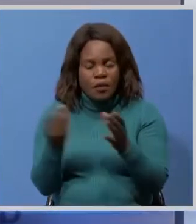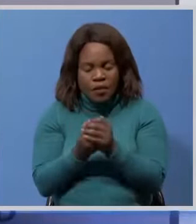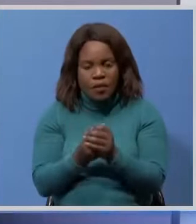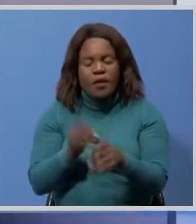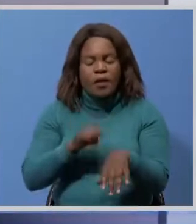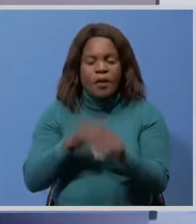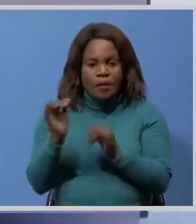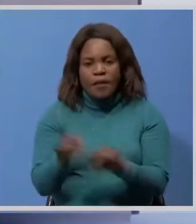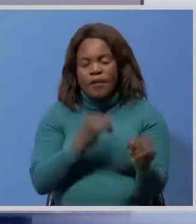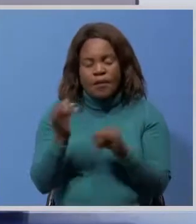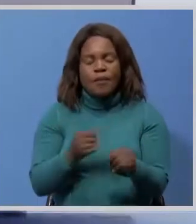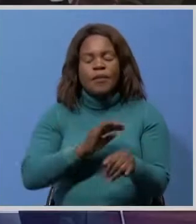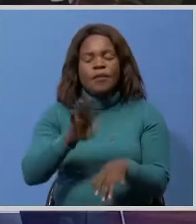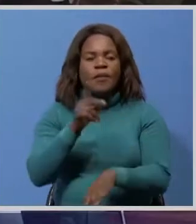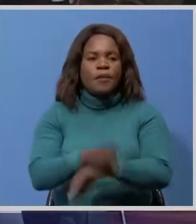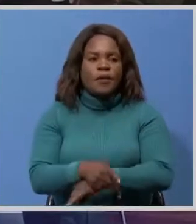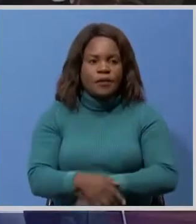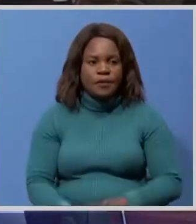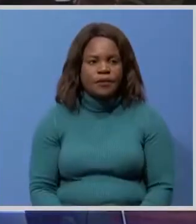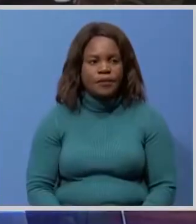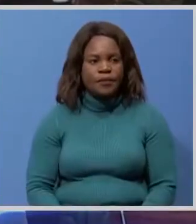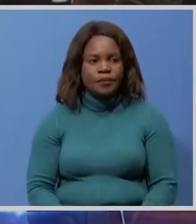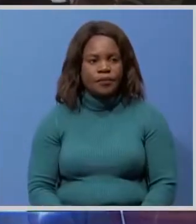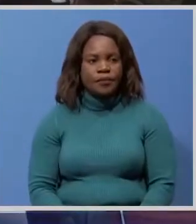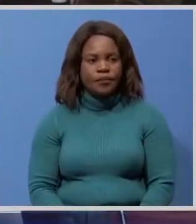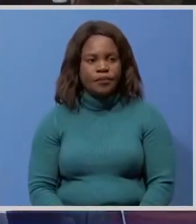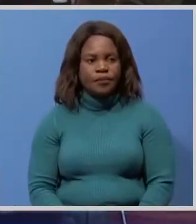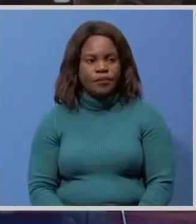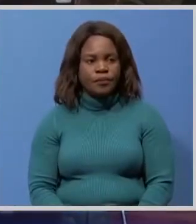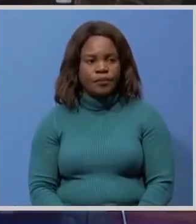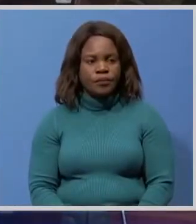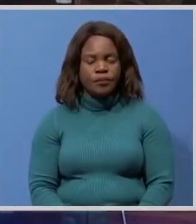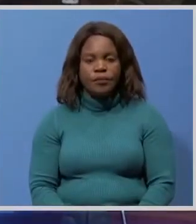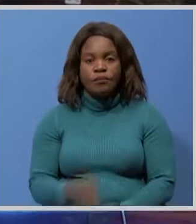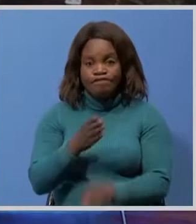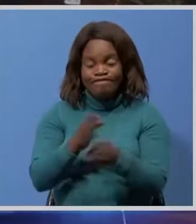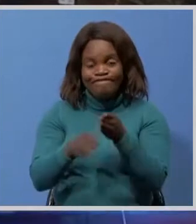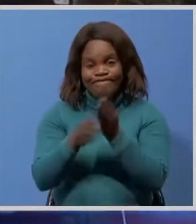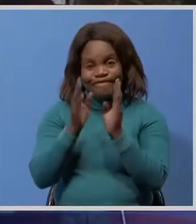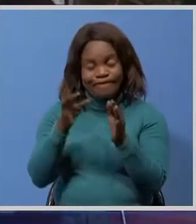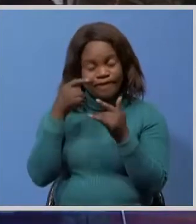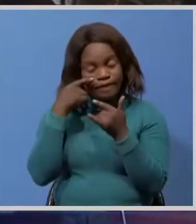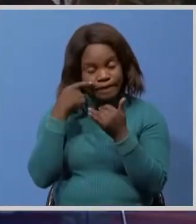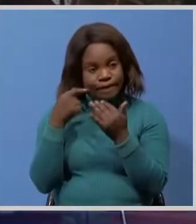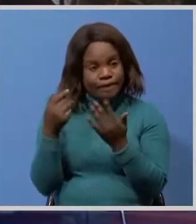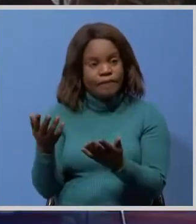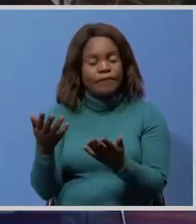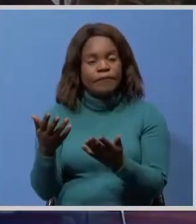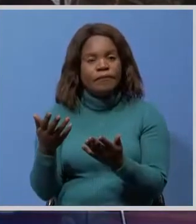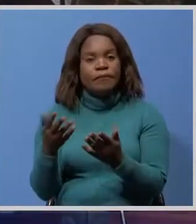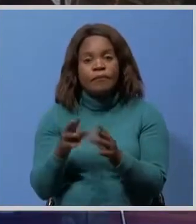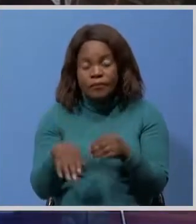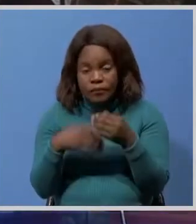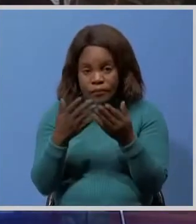the implementation of this project. As such, the contractor is expected to avail